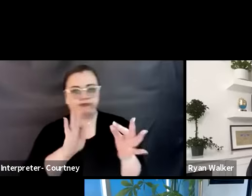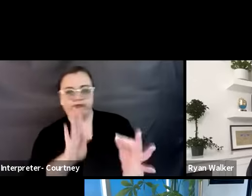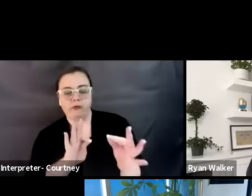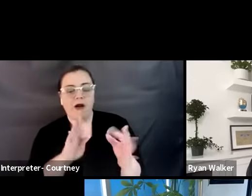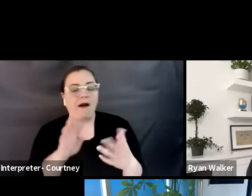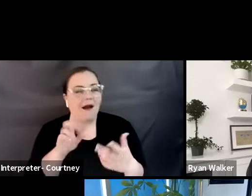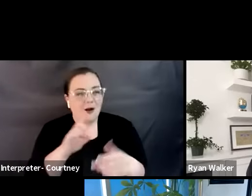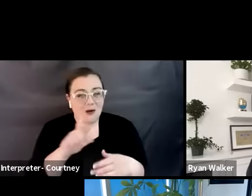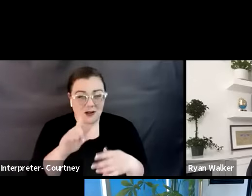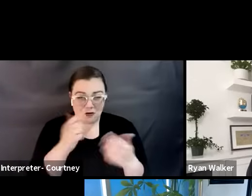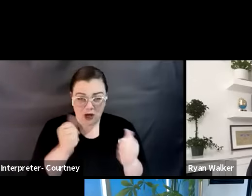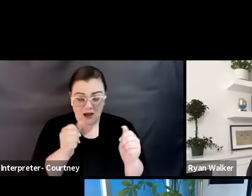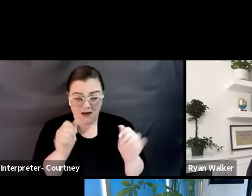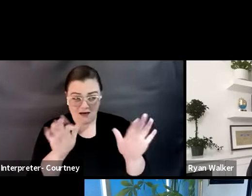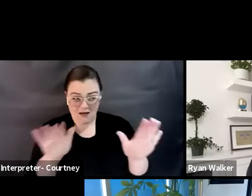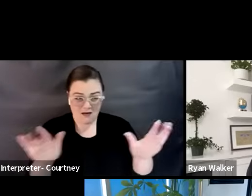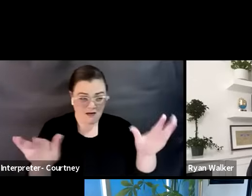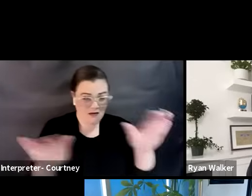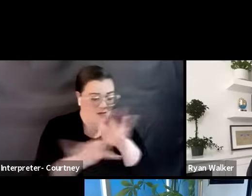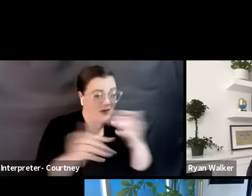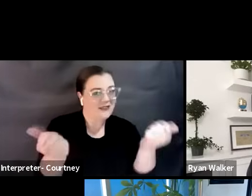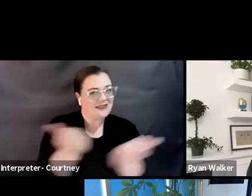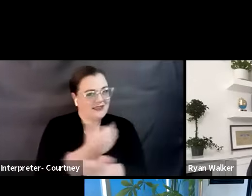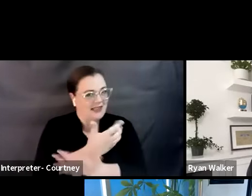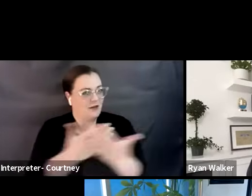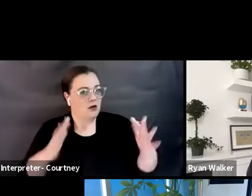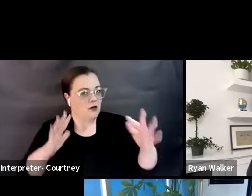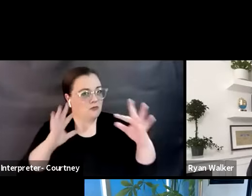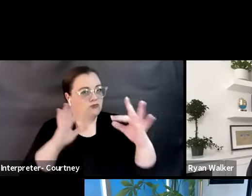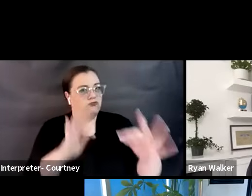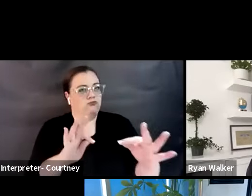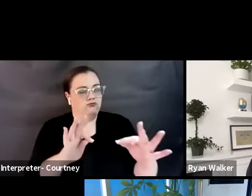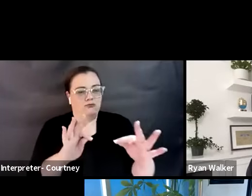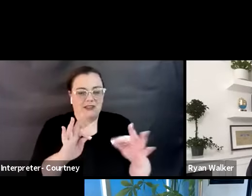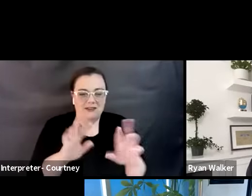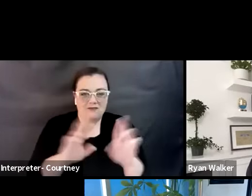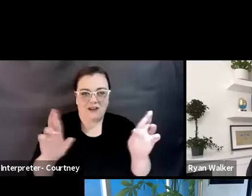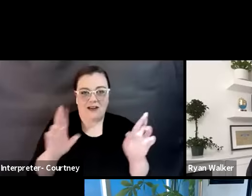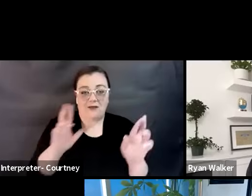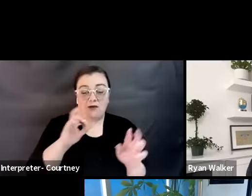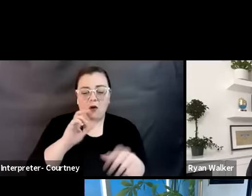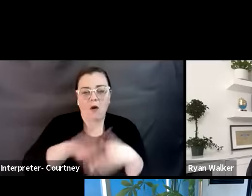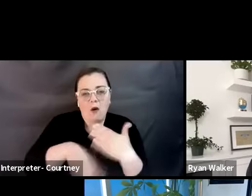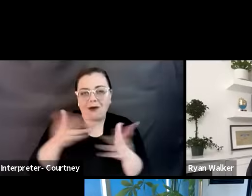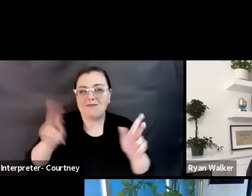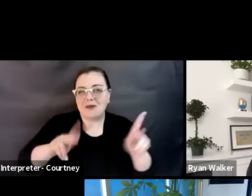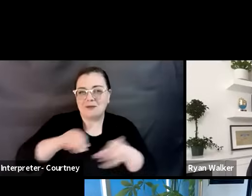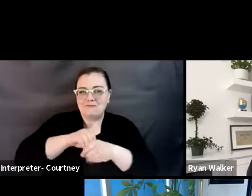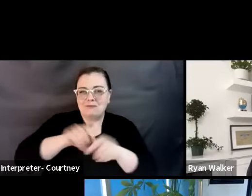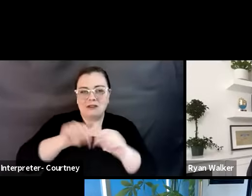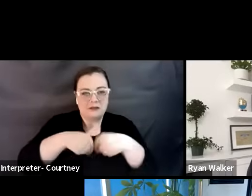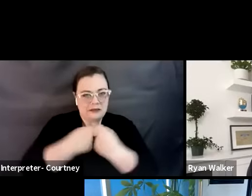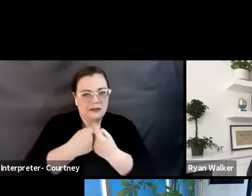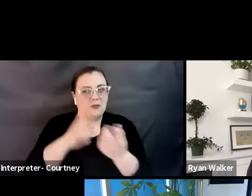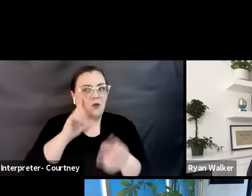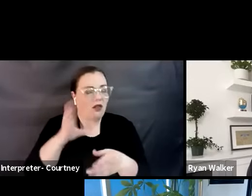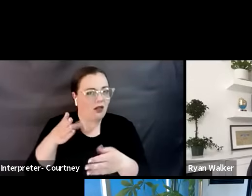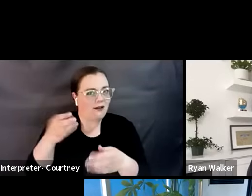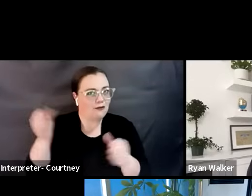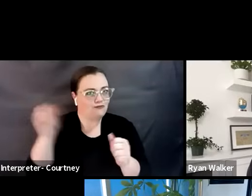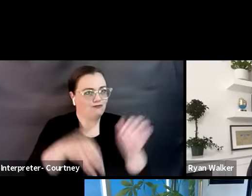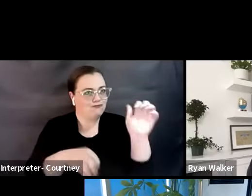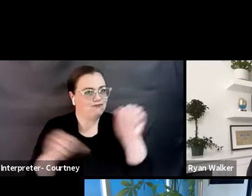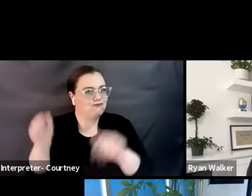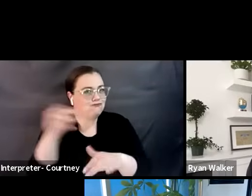trying to get everything up to speed as quickly as possible as the different people on the team are sharing their information. But otherwise,